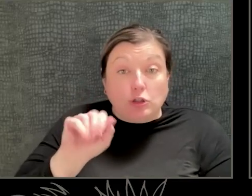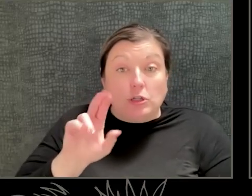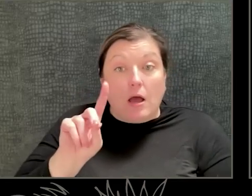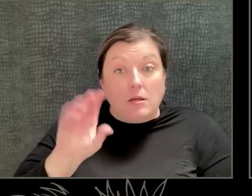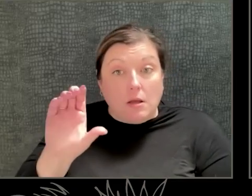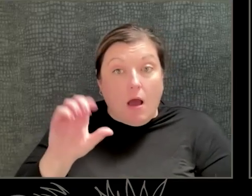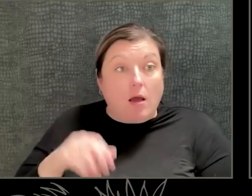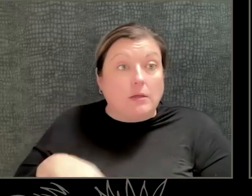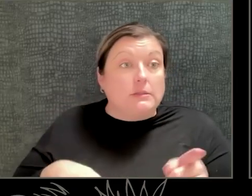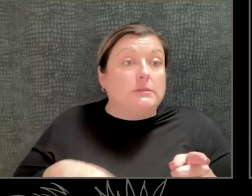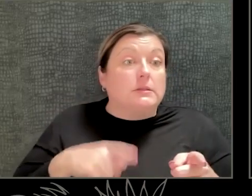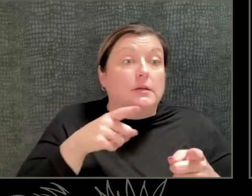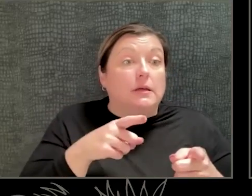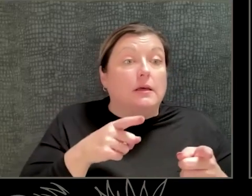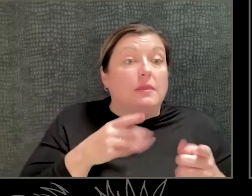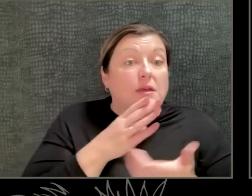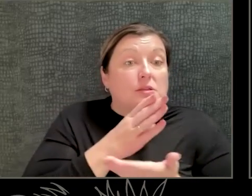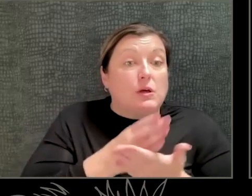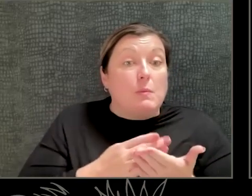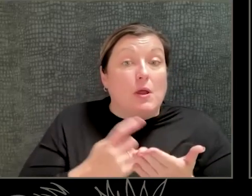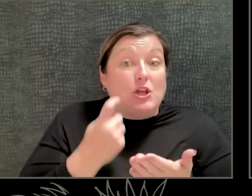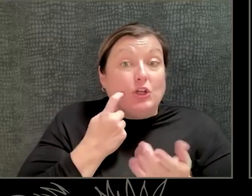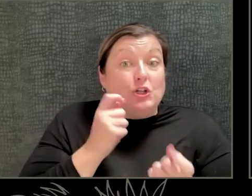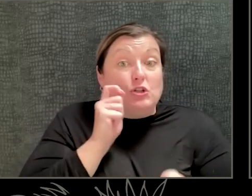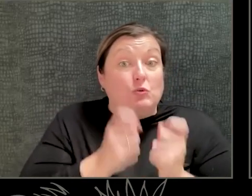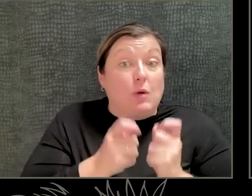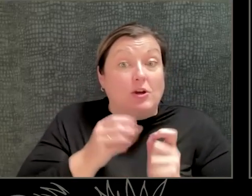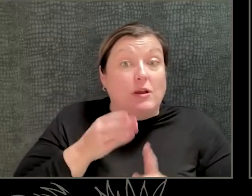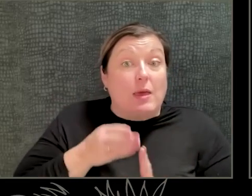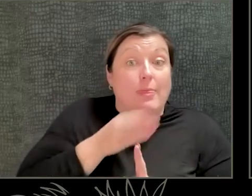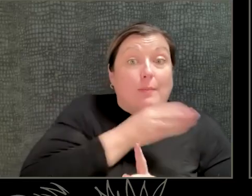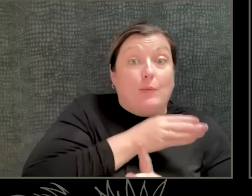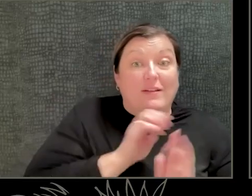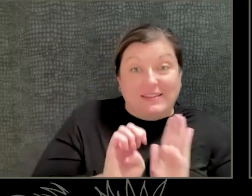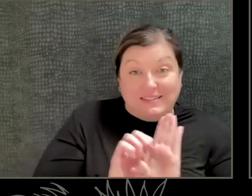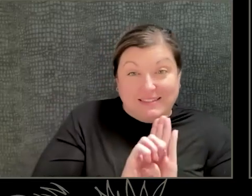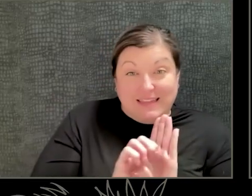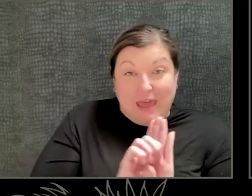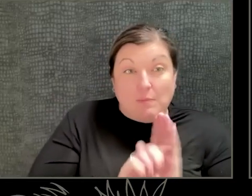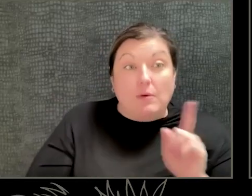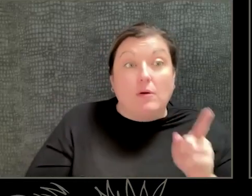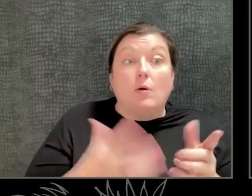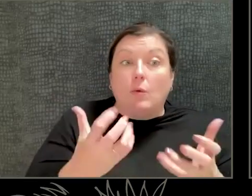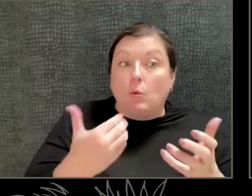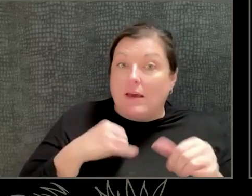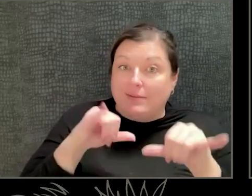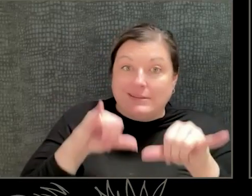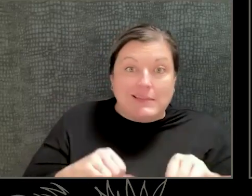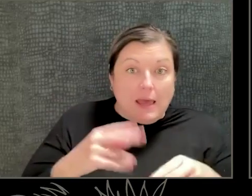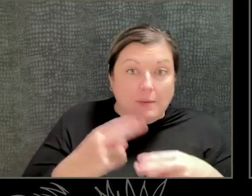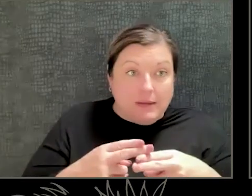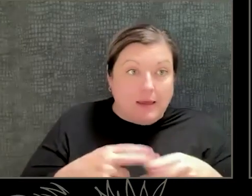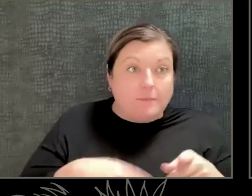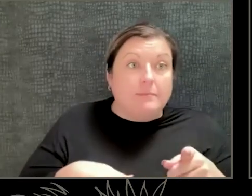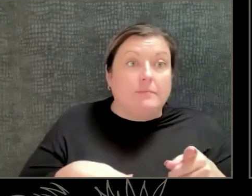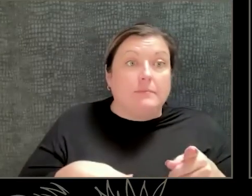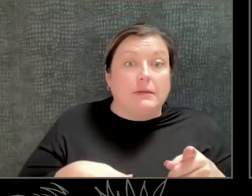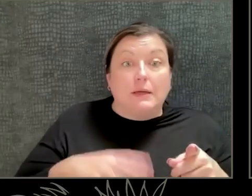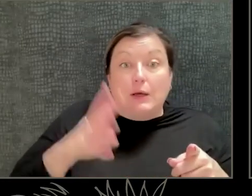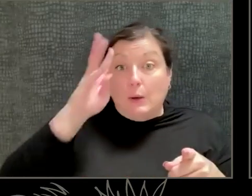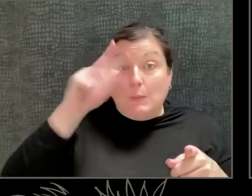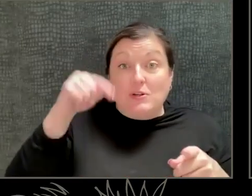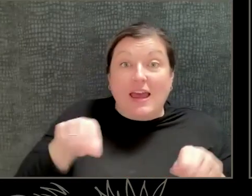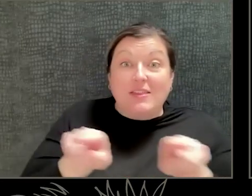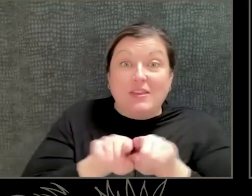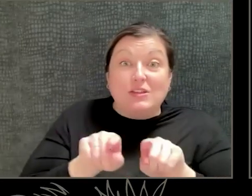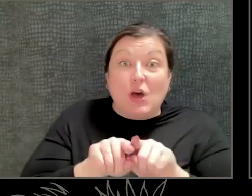generally be the component that you just rendered in the previous example. So we would want it to have the same name. So just pretend this is also